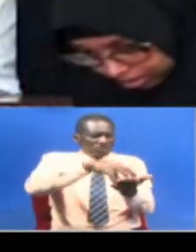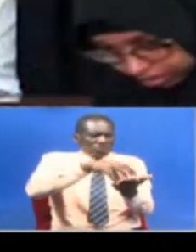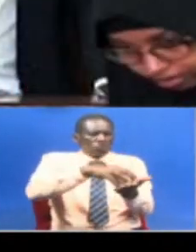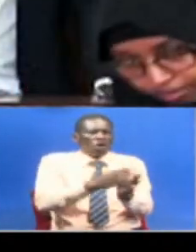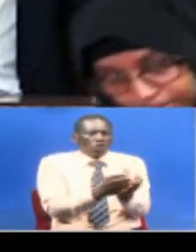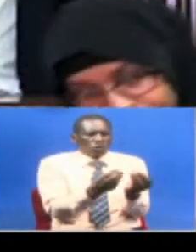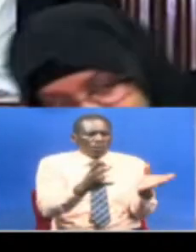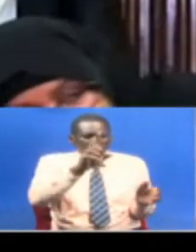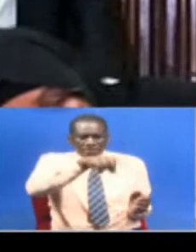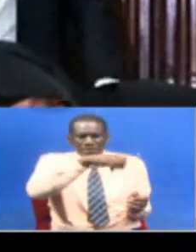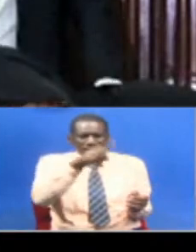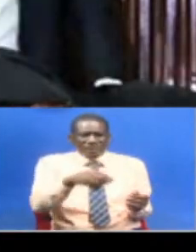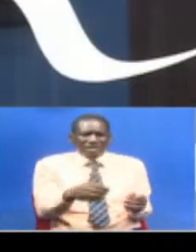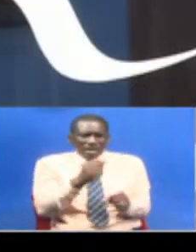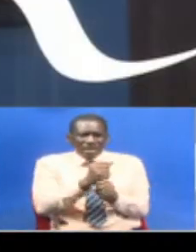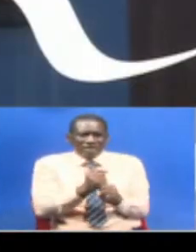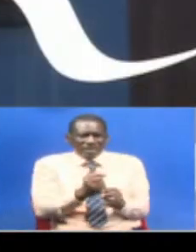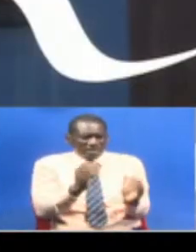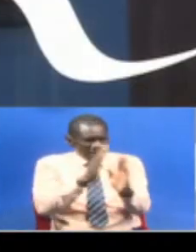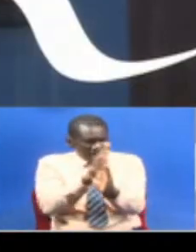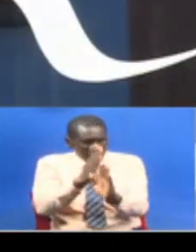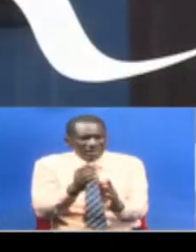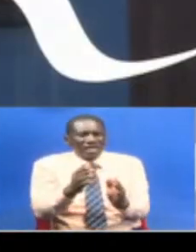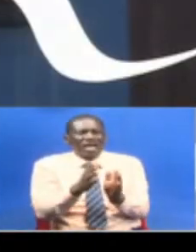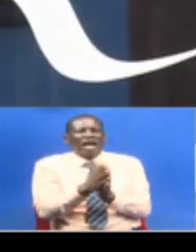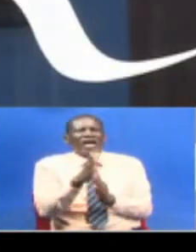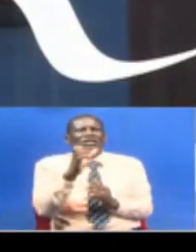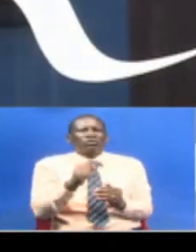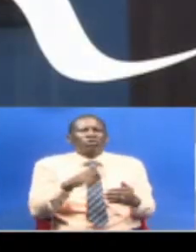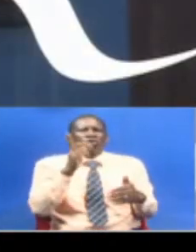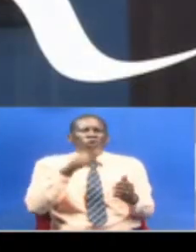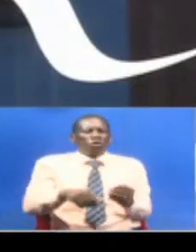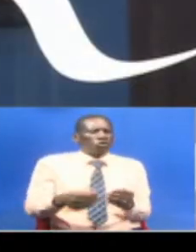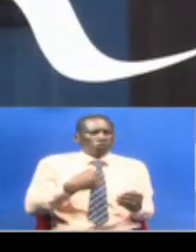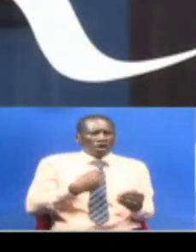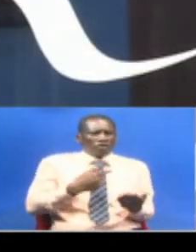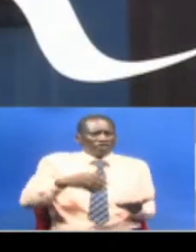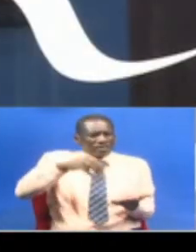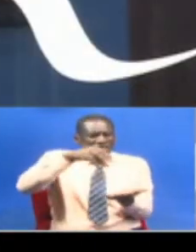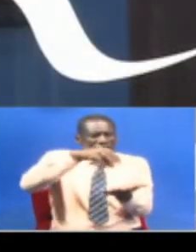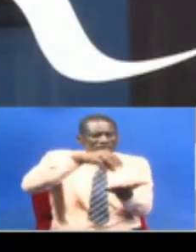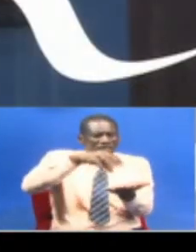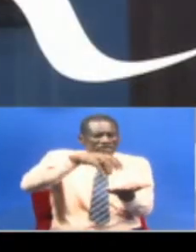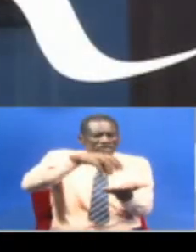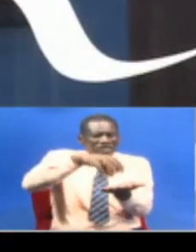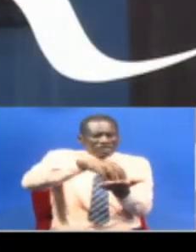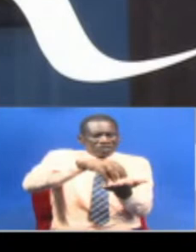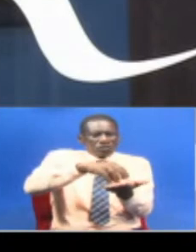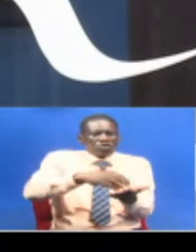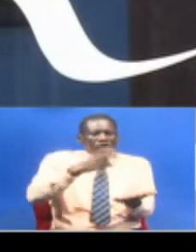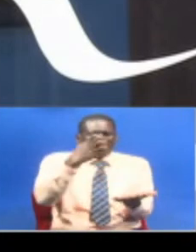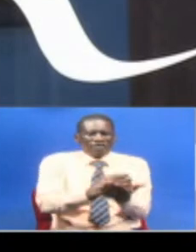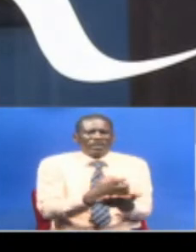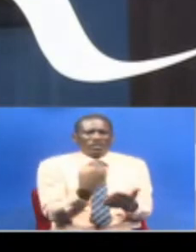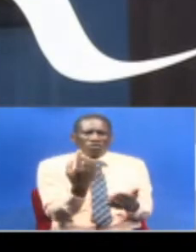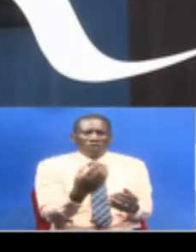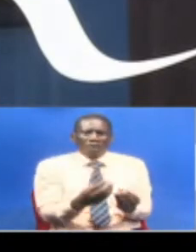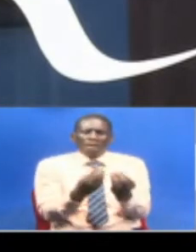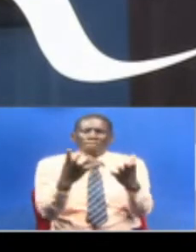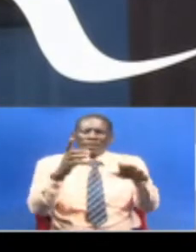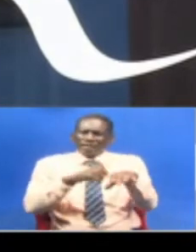are committed in hiding, and therefore what remains is circumstantial evidence. So many, many times you will find